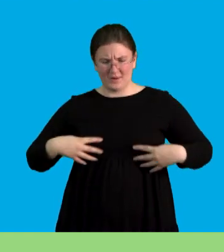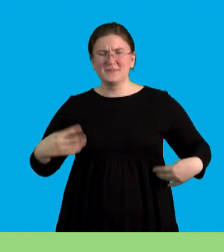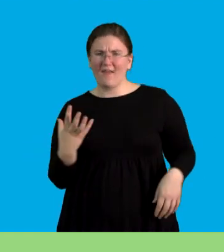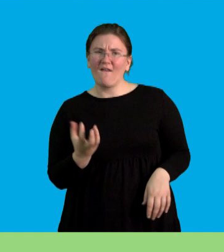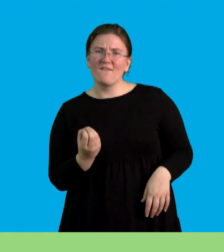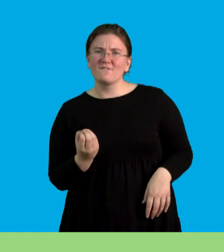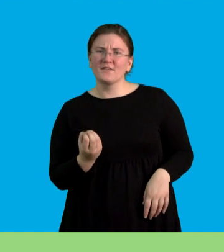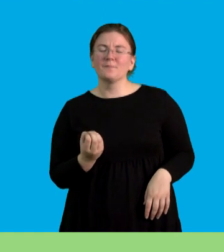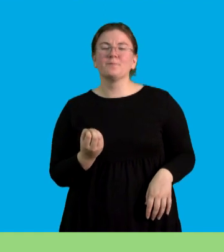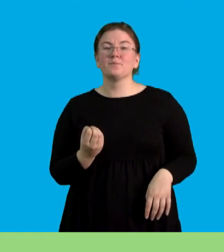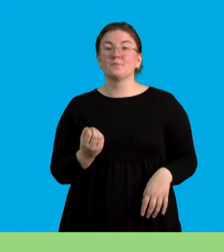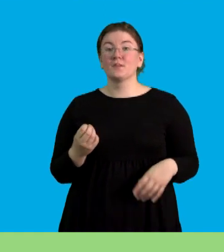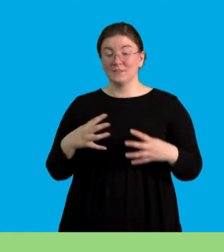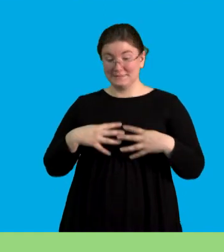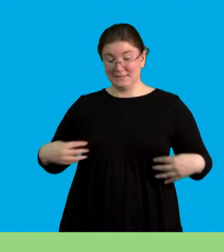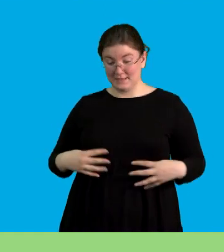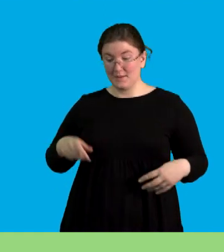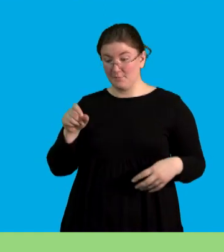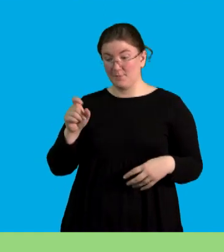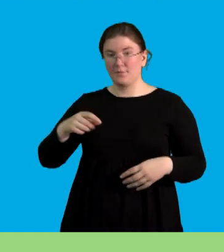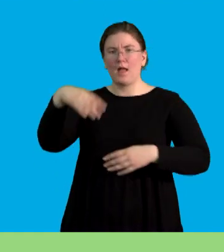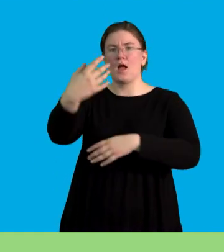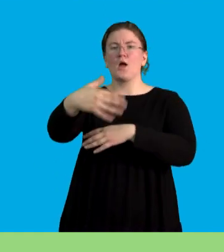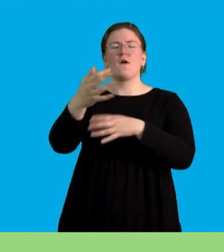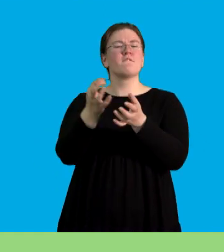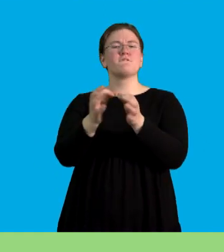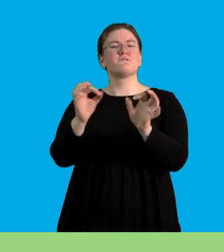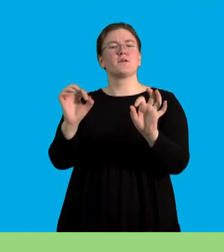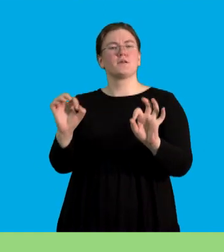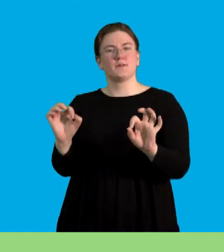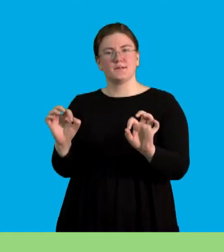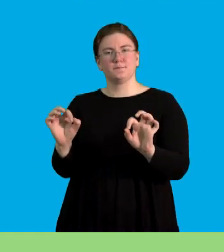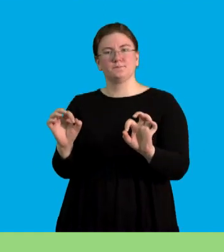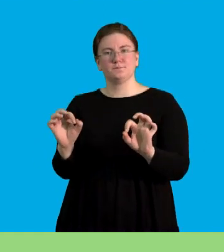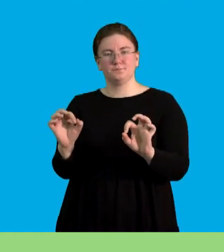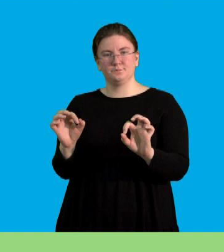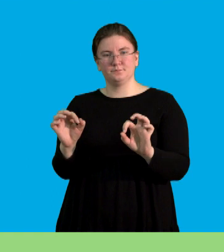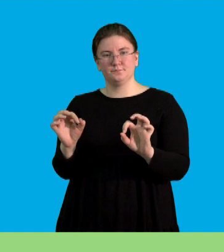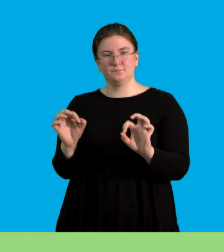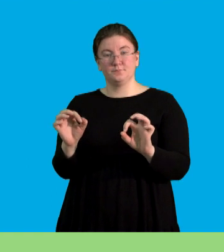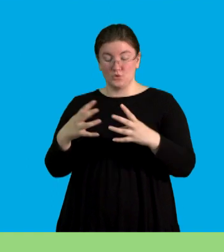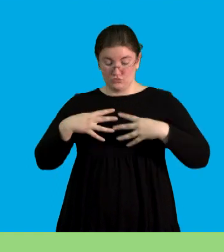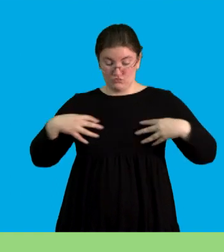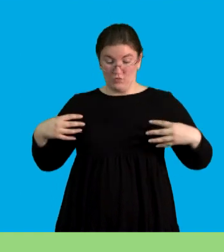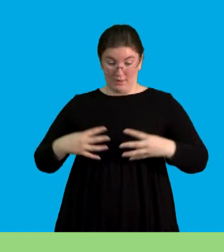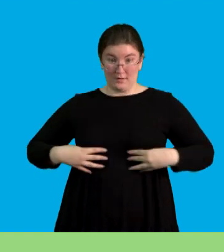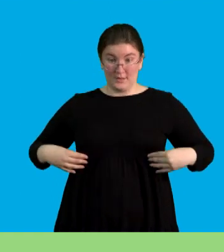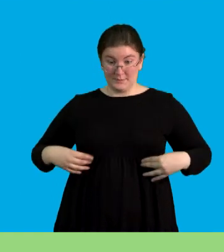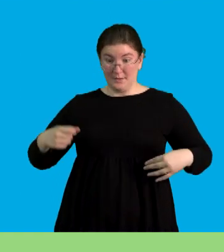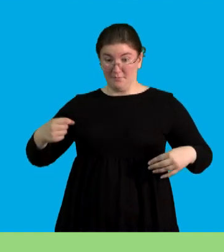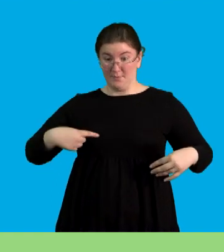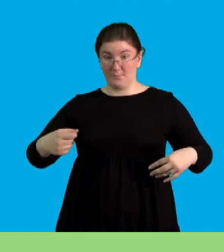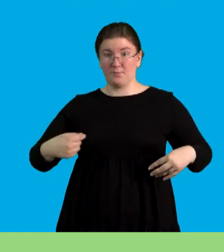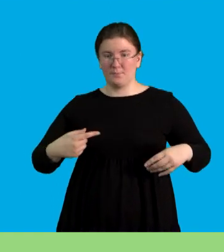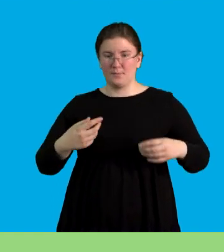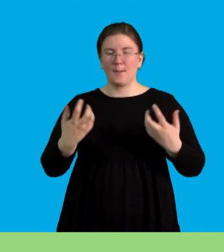is said that when a tiger is in the wild, the grass, actually the stripes of